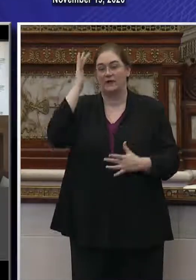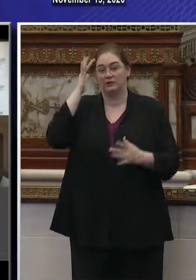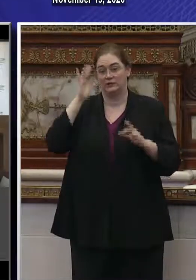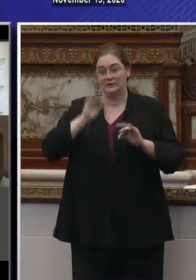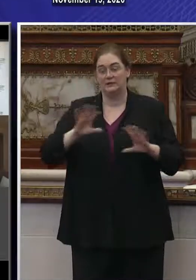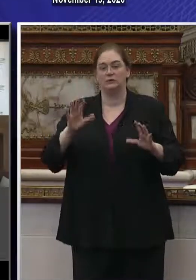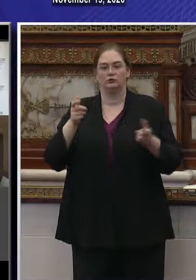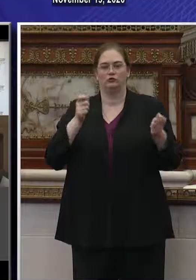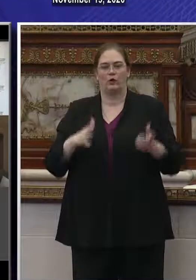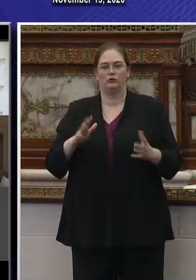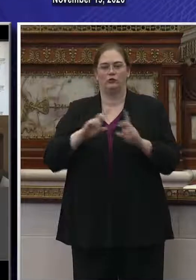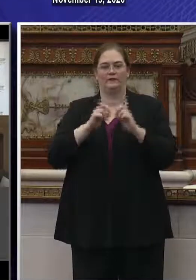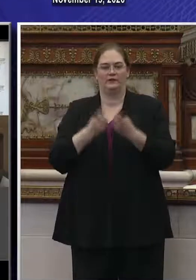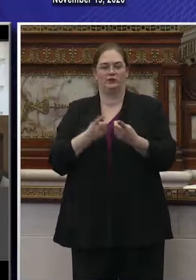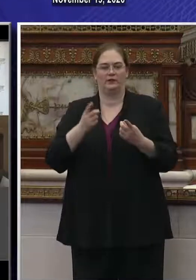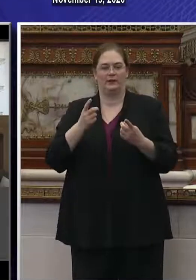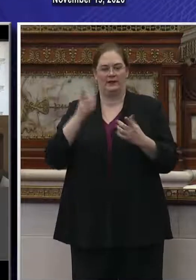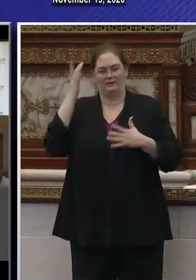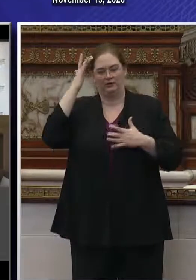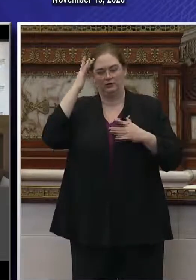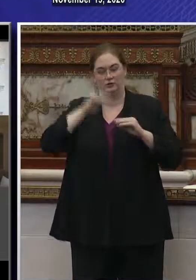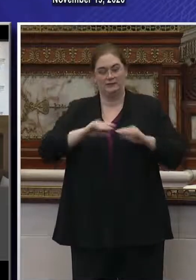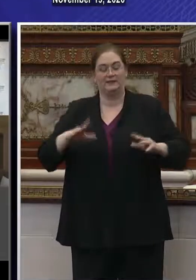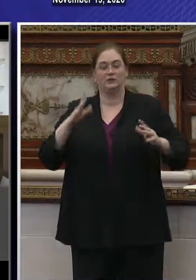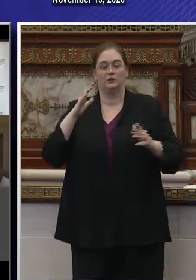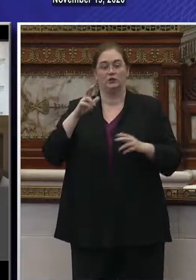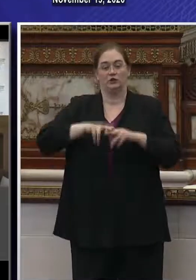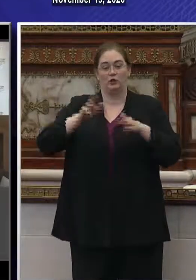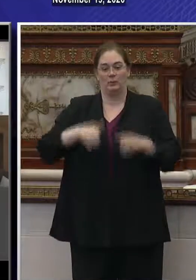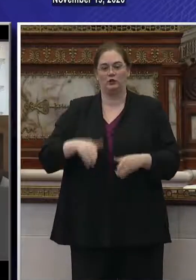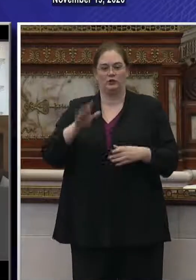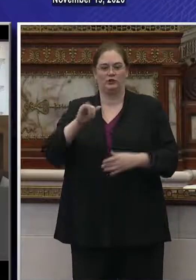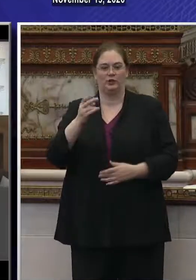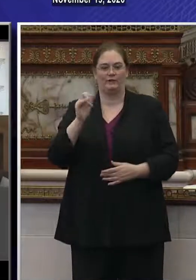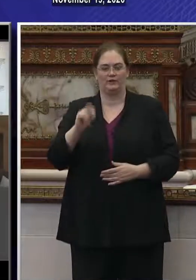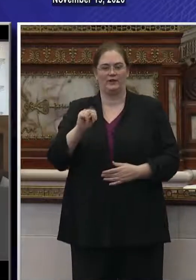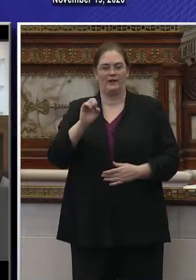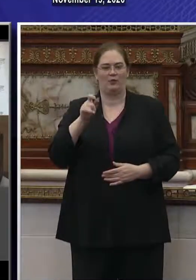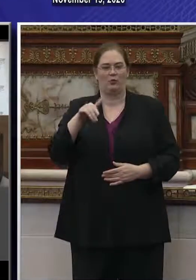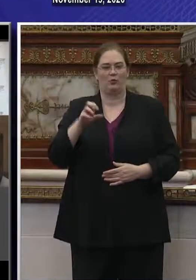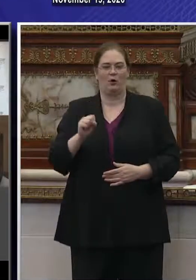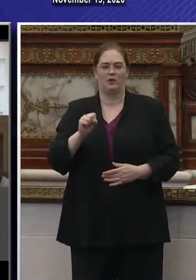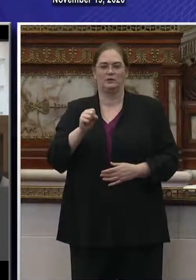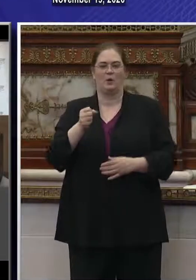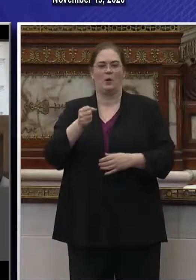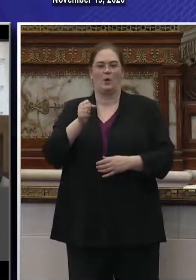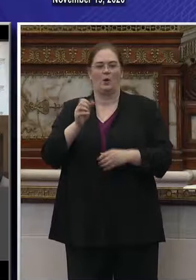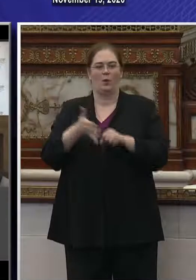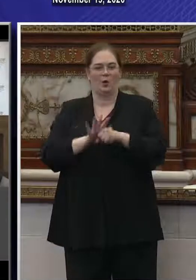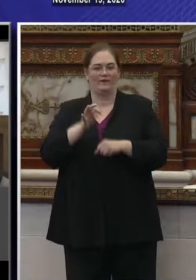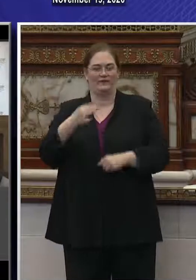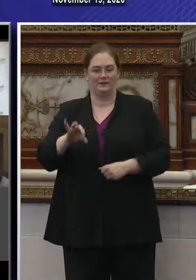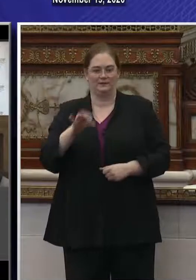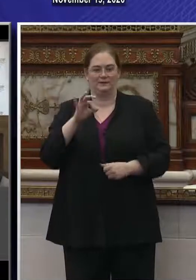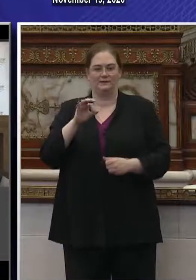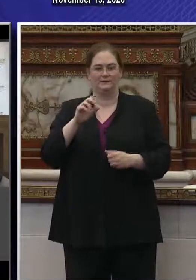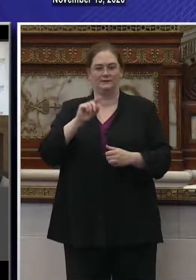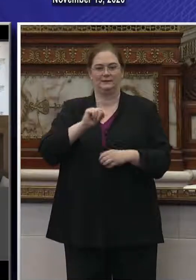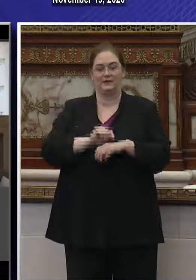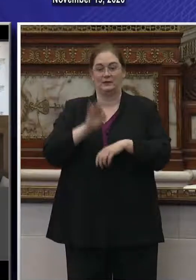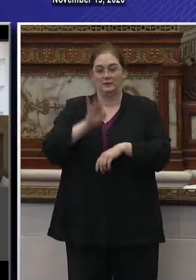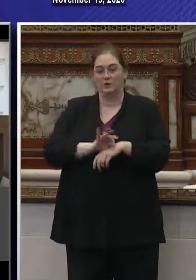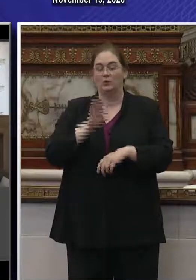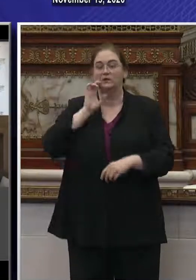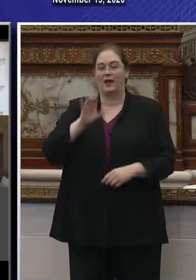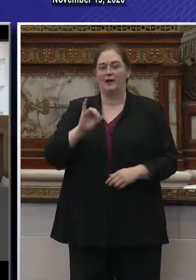Diseases, Director, Division of Infectious Diseases, Chair, Jefferson Enterprise COVID-19 Task Force at Thomas and Jefferson